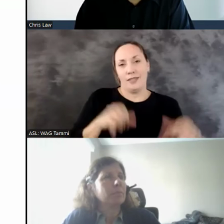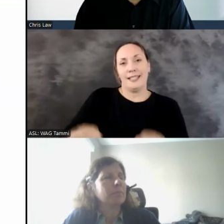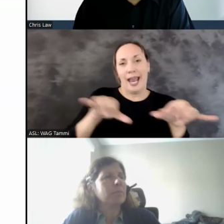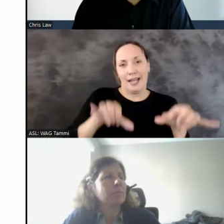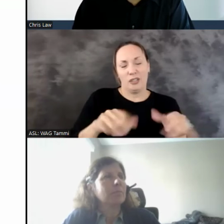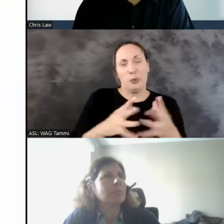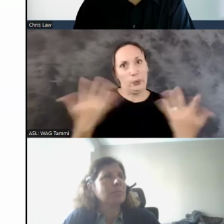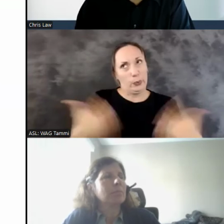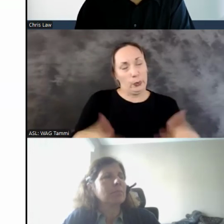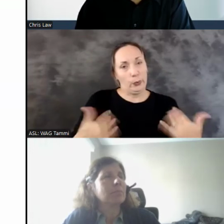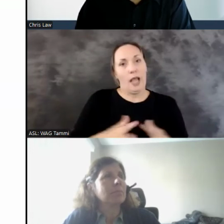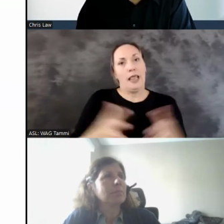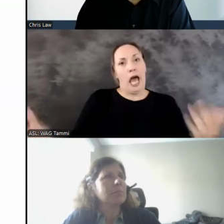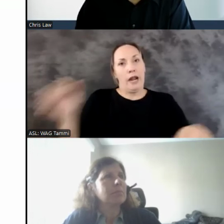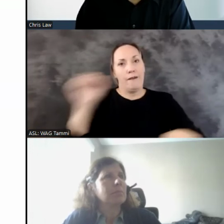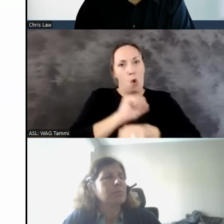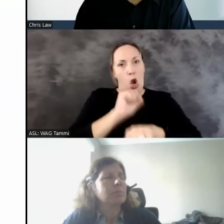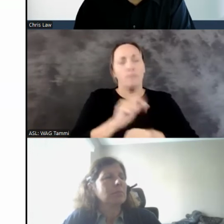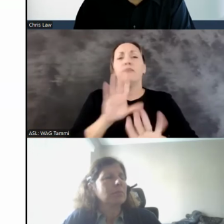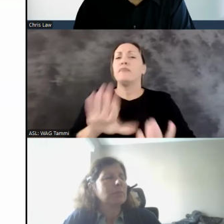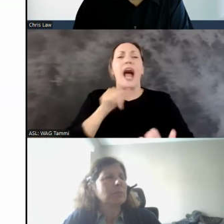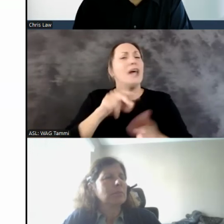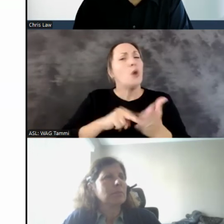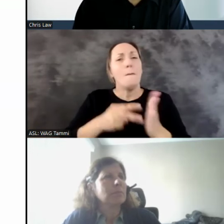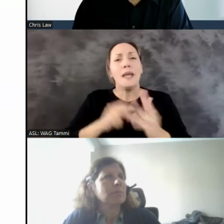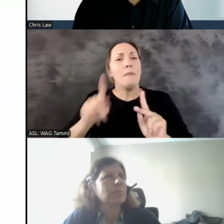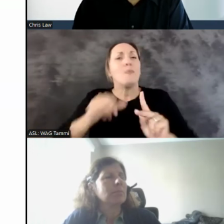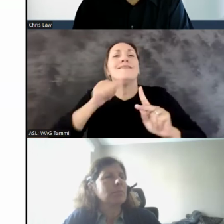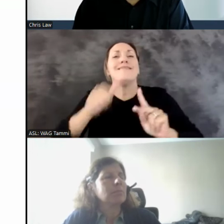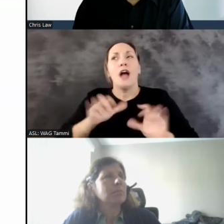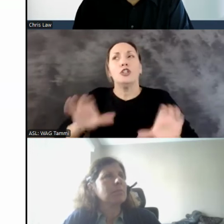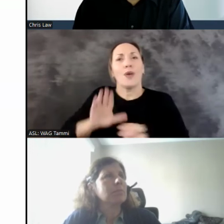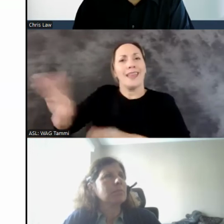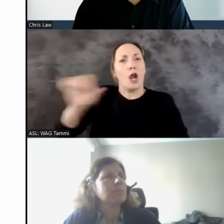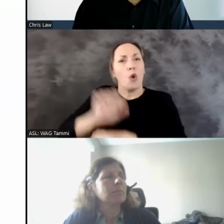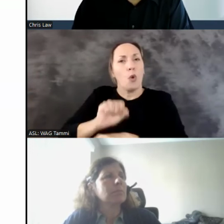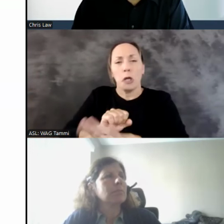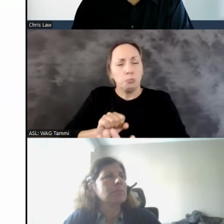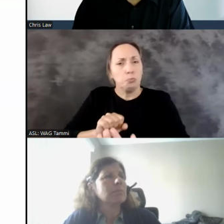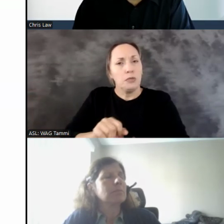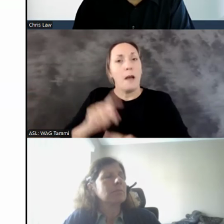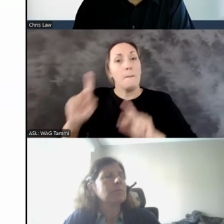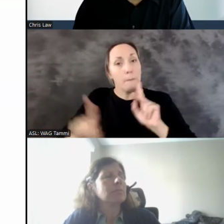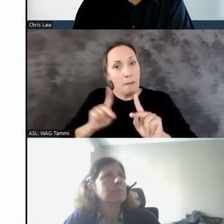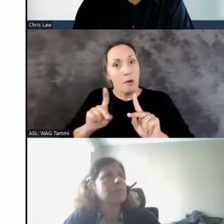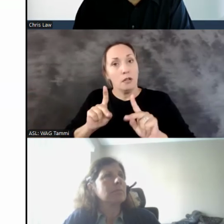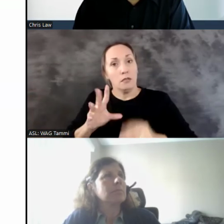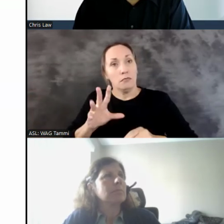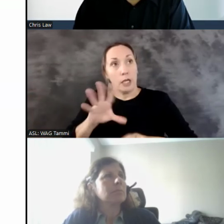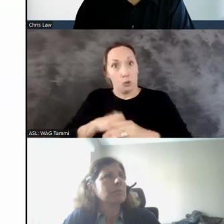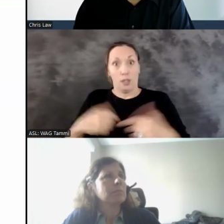work. I don't mean to suggest that people haven't been doing their work. People are, including